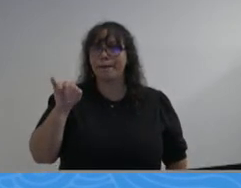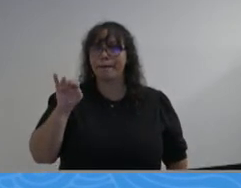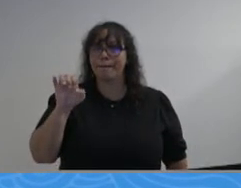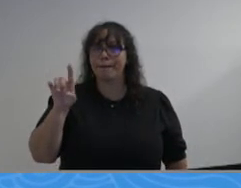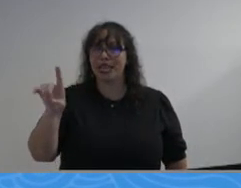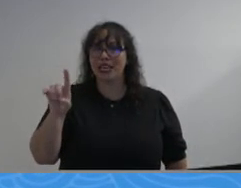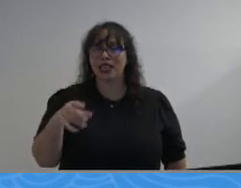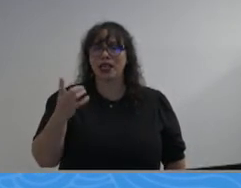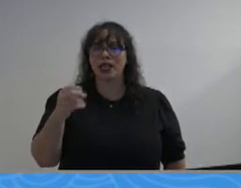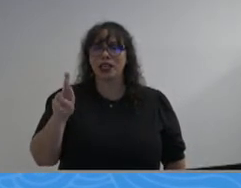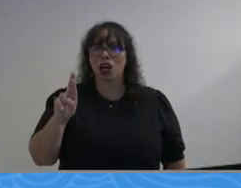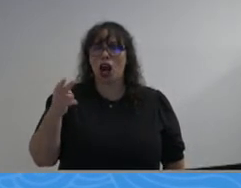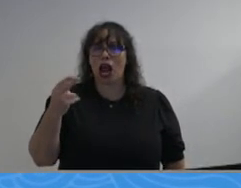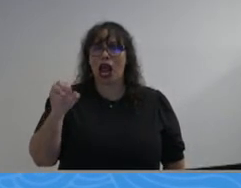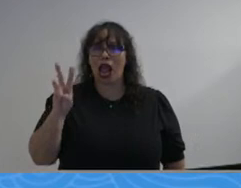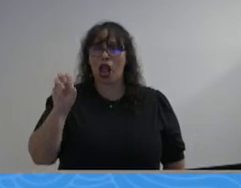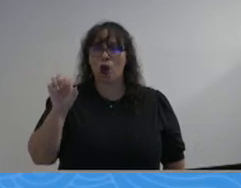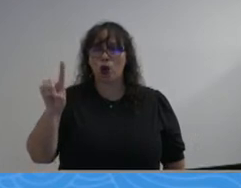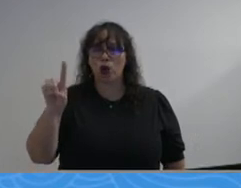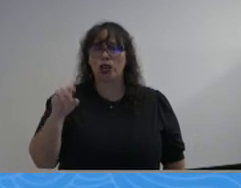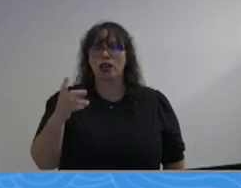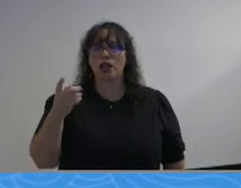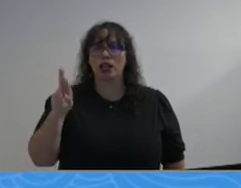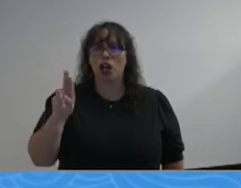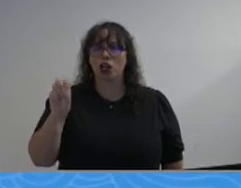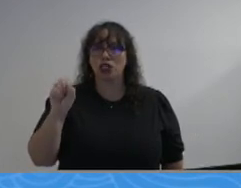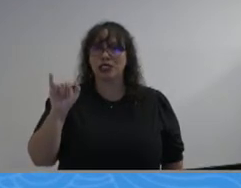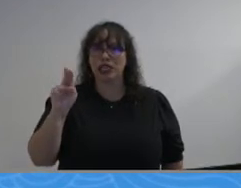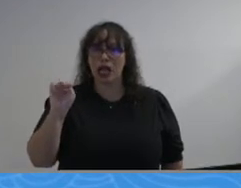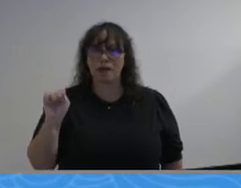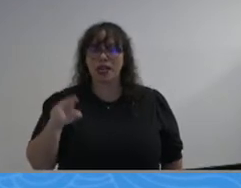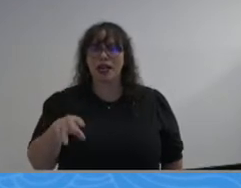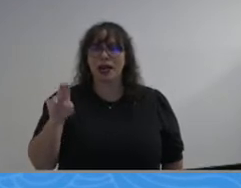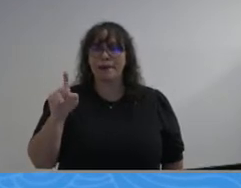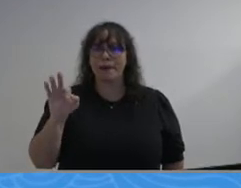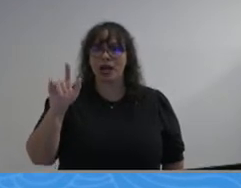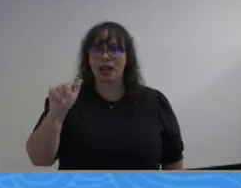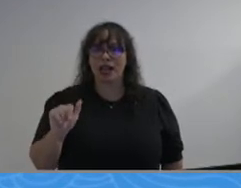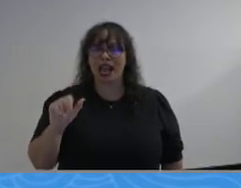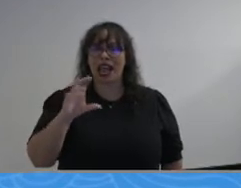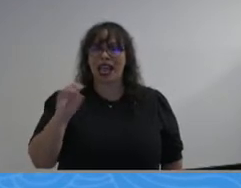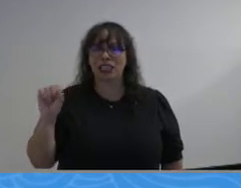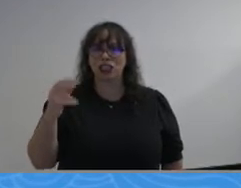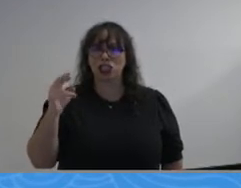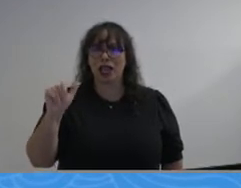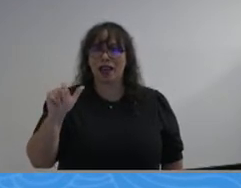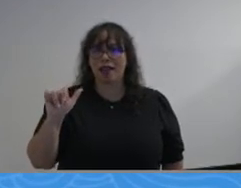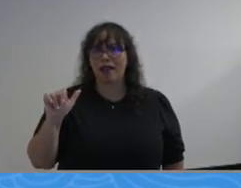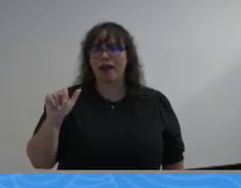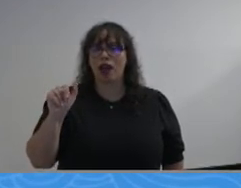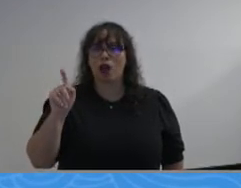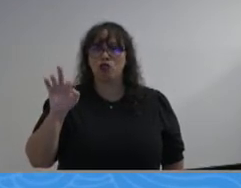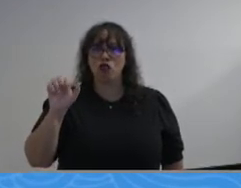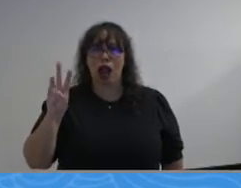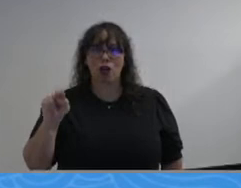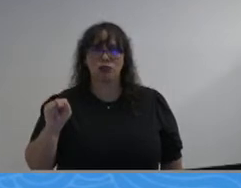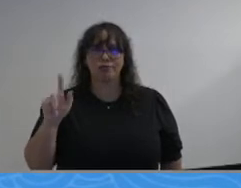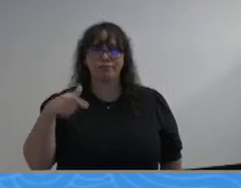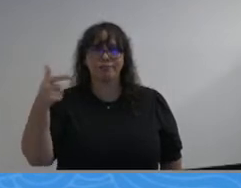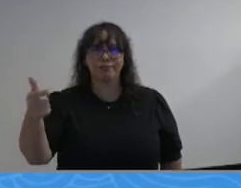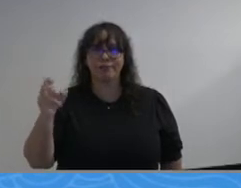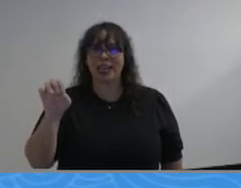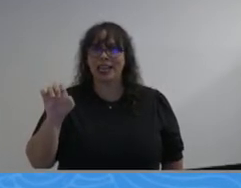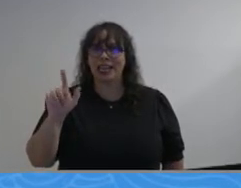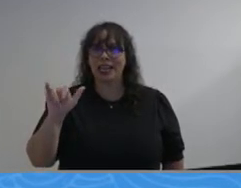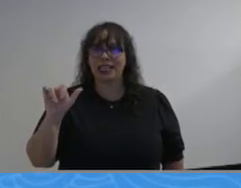be Dr. Howard, Dr. Simon, Mariela Salgado, and Shayla Brown. And I'm passing it over to Alyssa. Thank